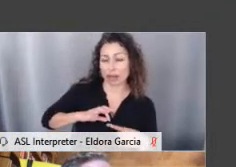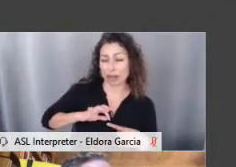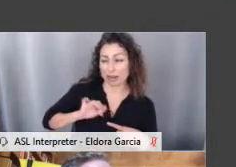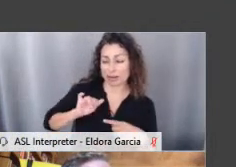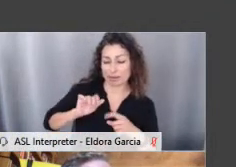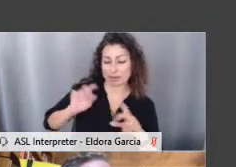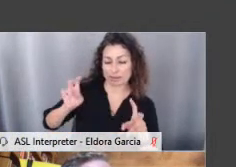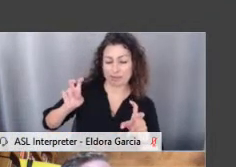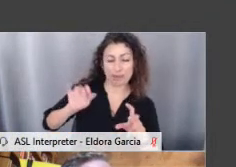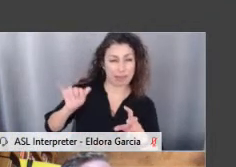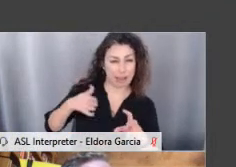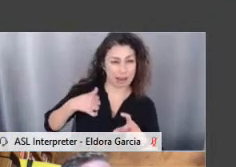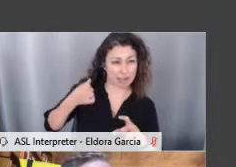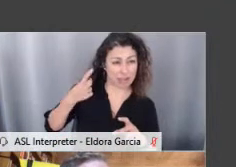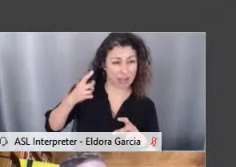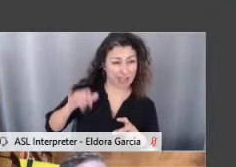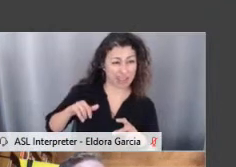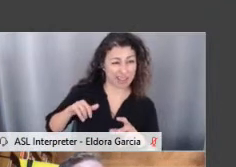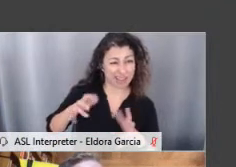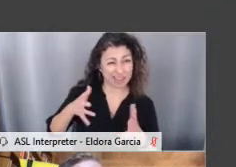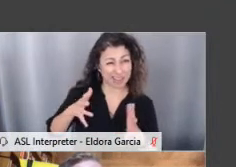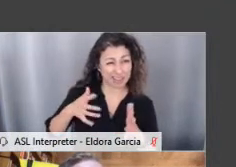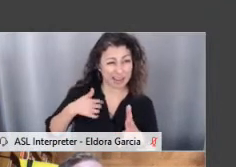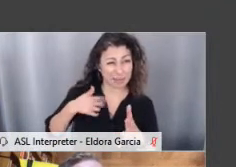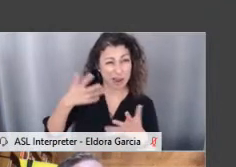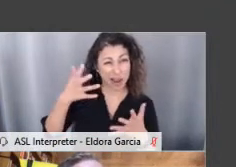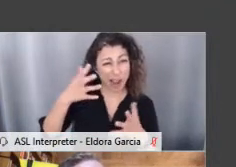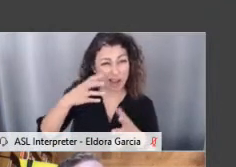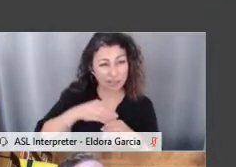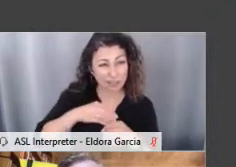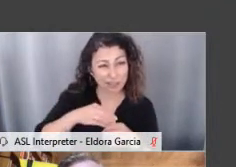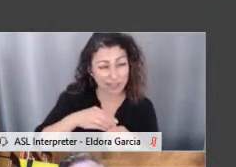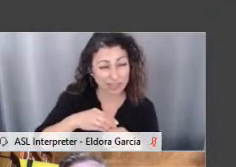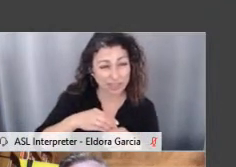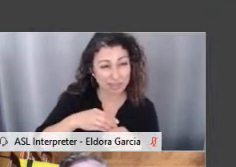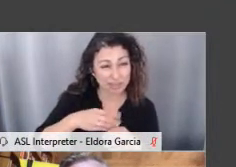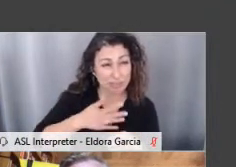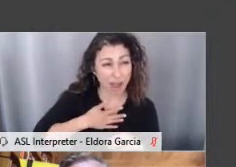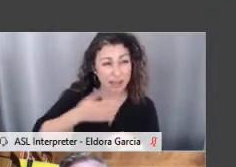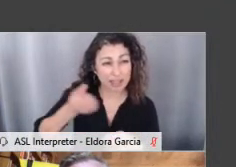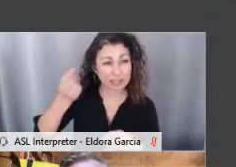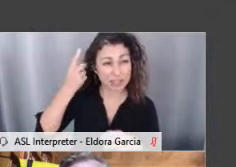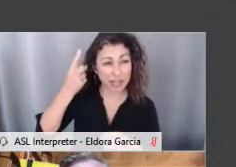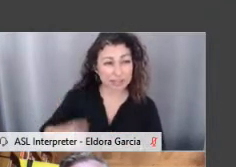it. Am I correct sort of in that vague understanding?